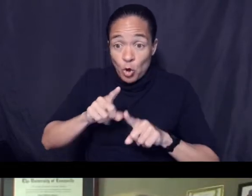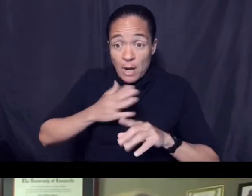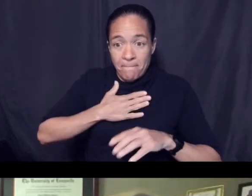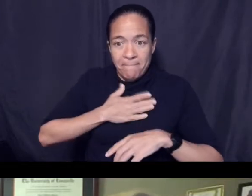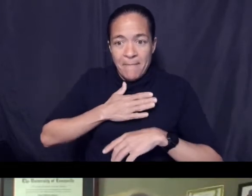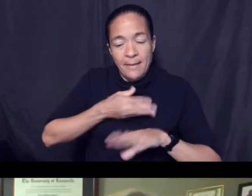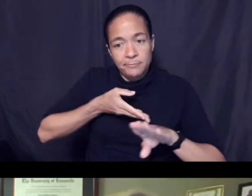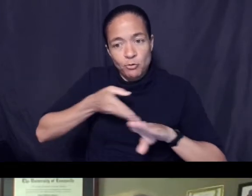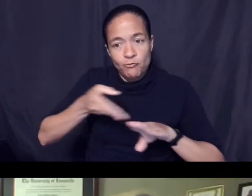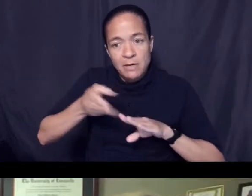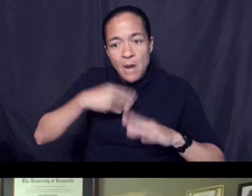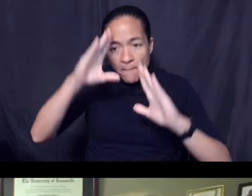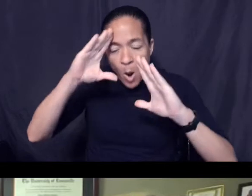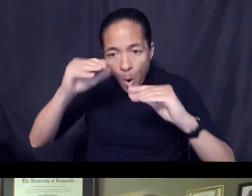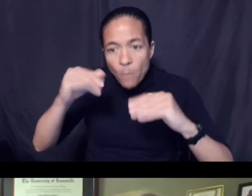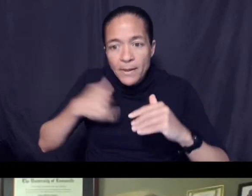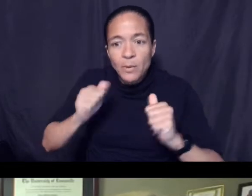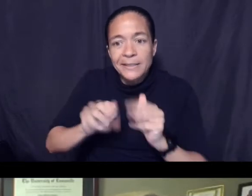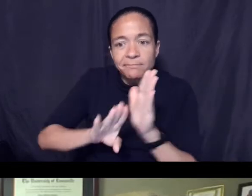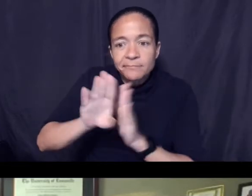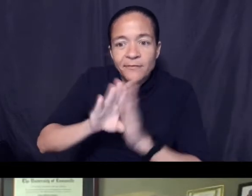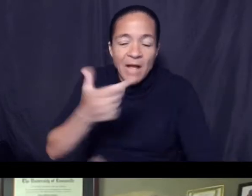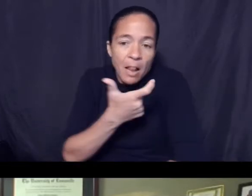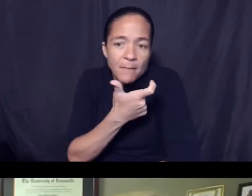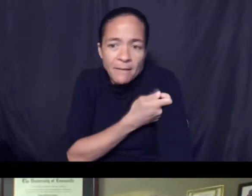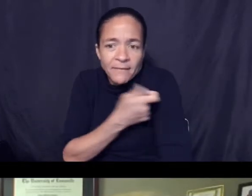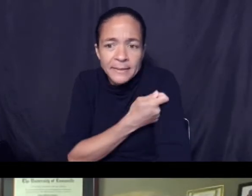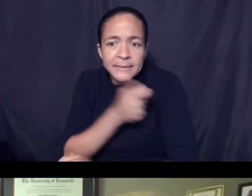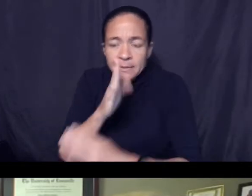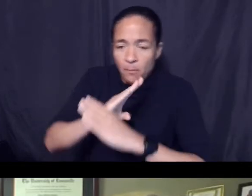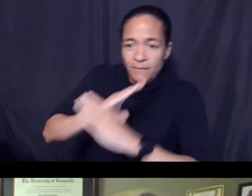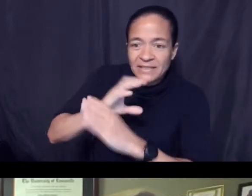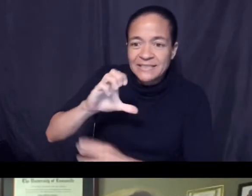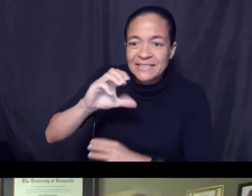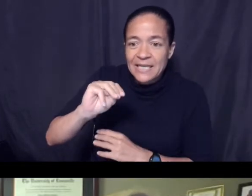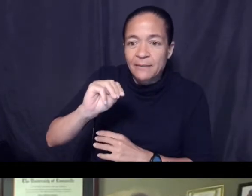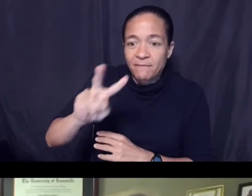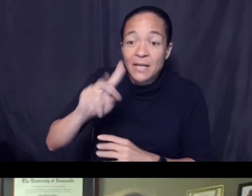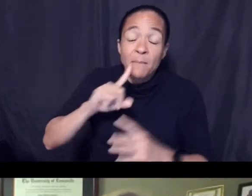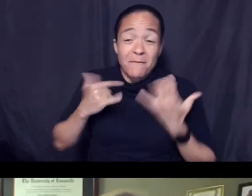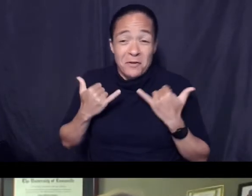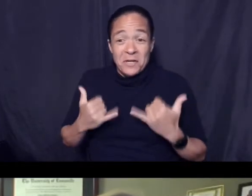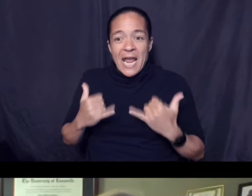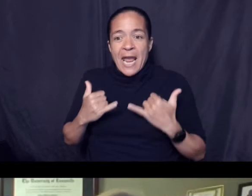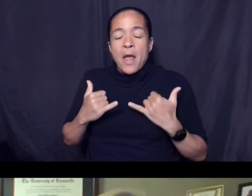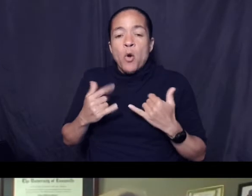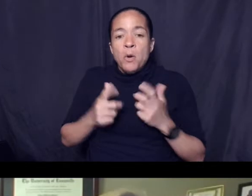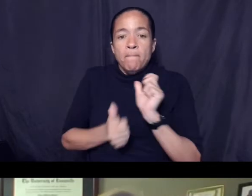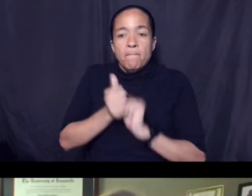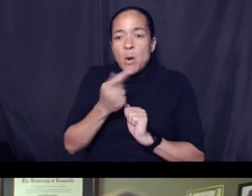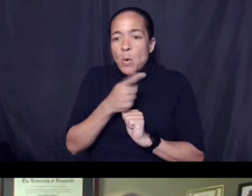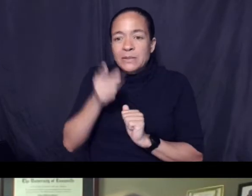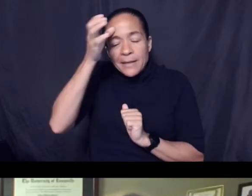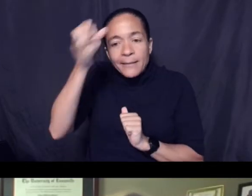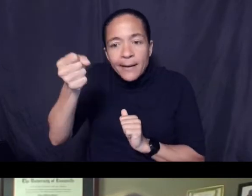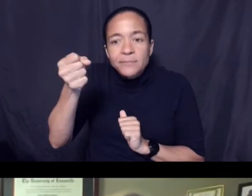career, we will have a vaccine available to prevent congenital CMV infection. Until then, the measures are largely